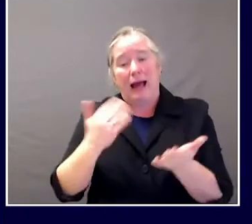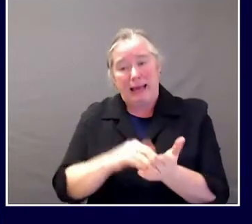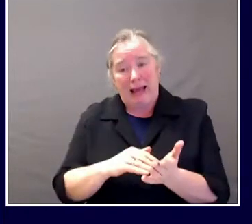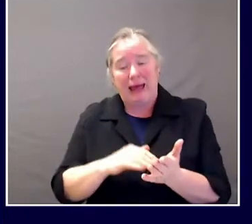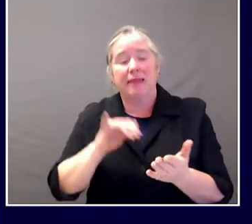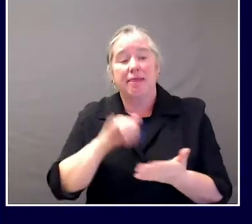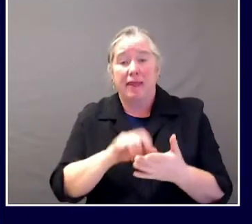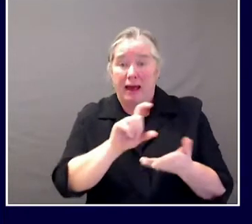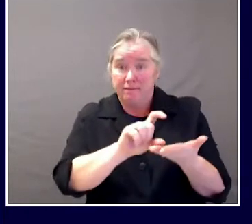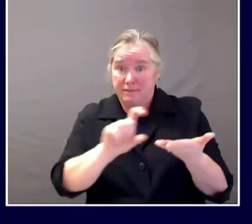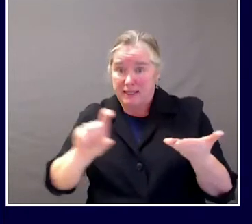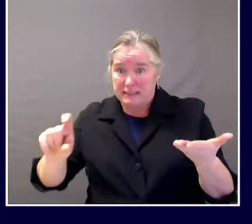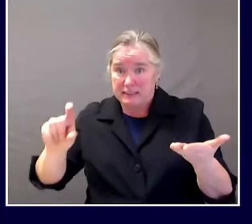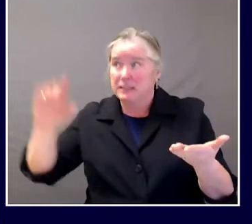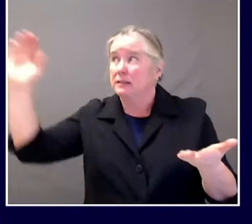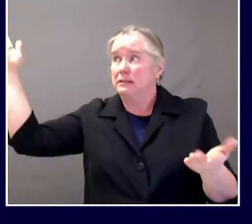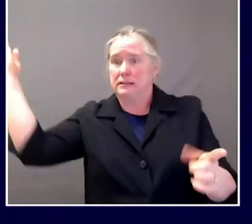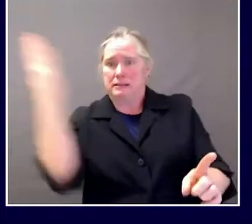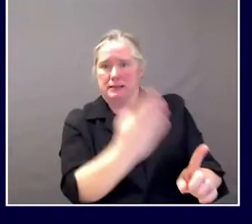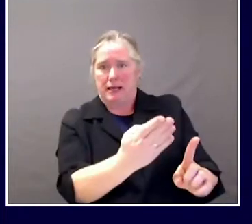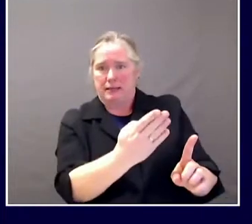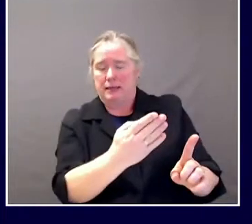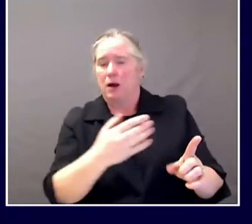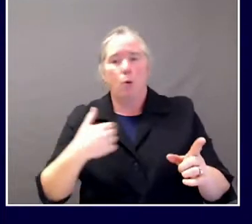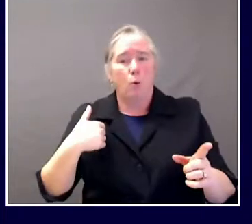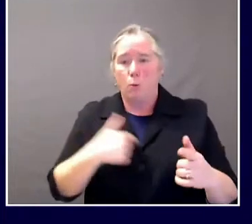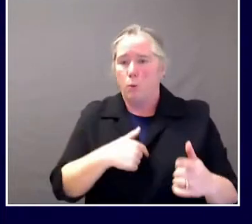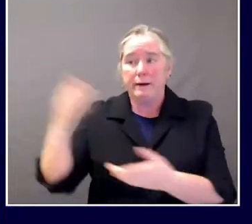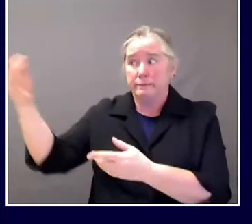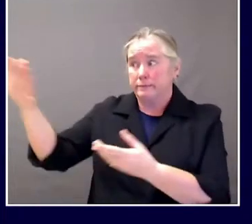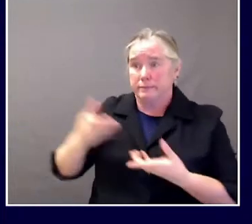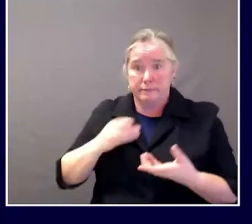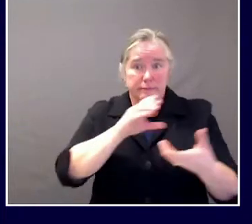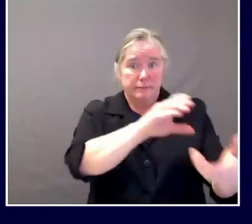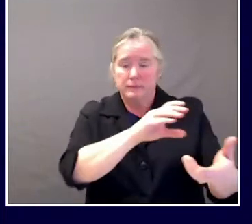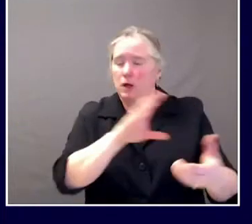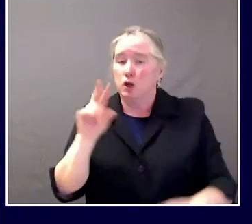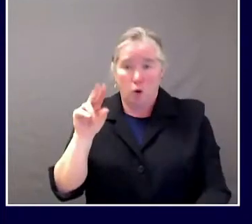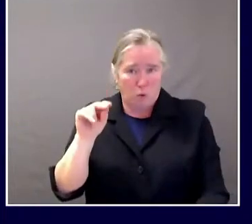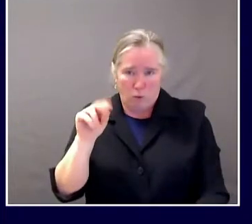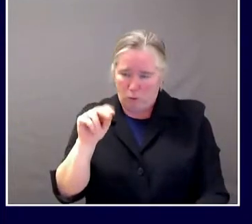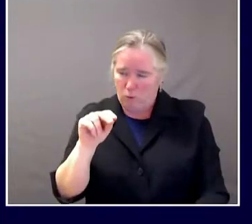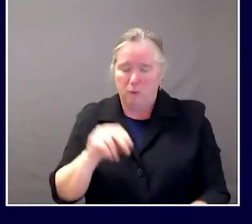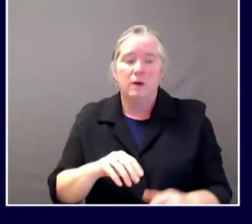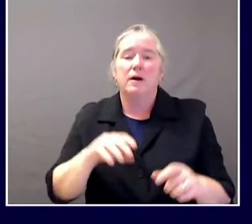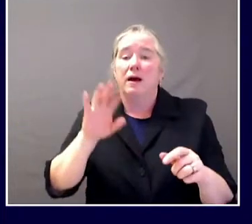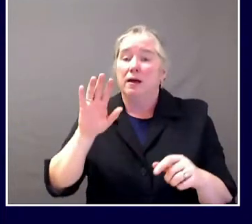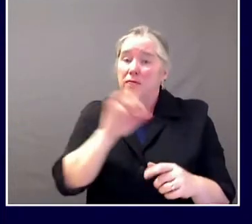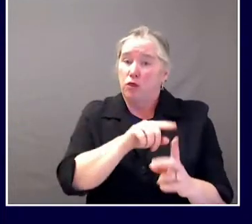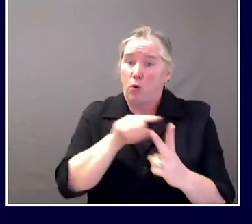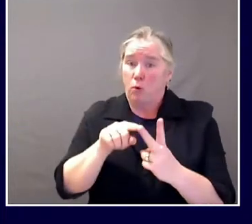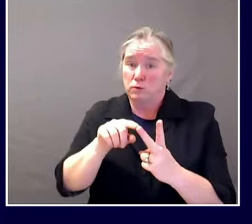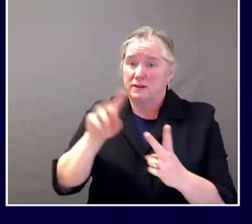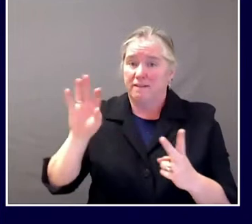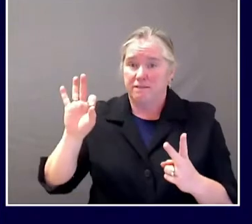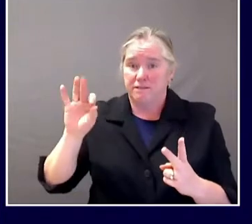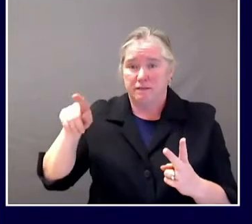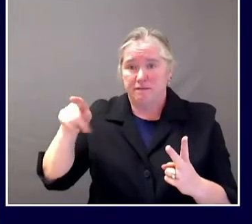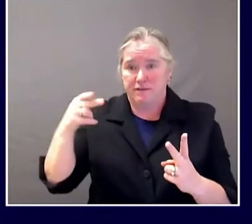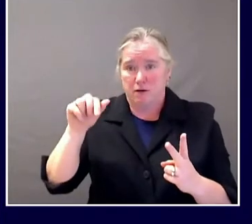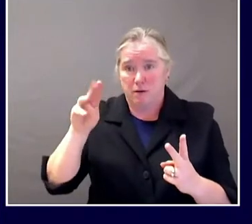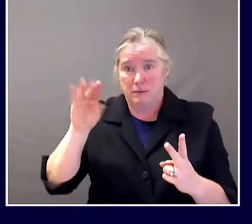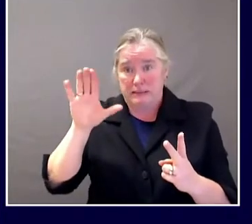sitting in our warehouse at the Maine CDC. It is being housed at the pharmacy's warehouses and earmarked for the state of